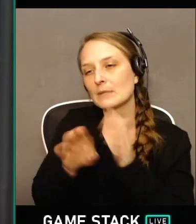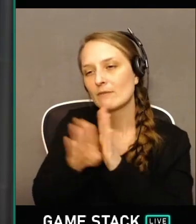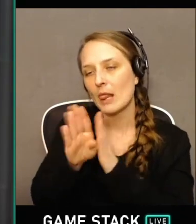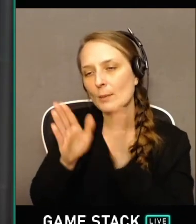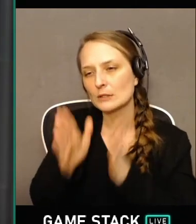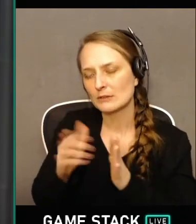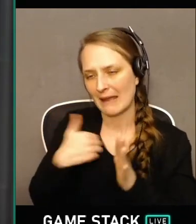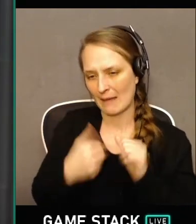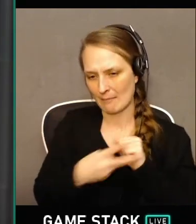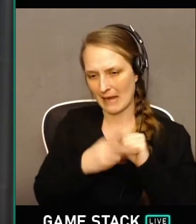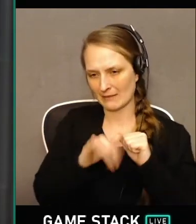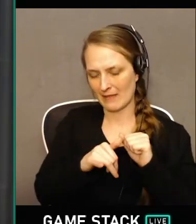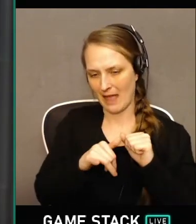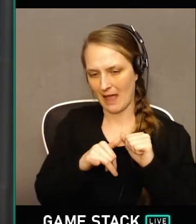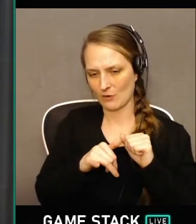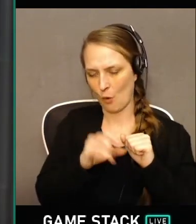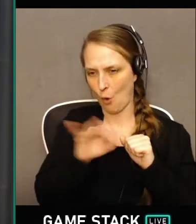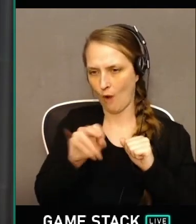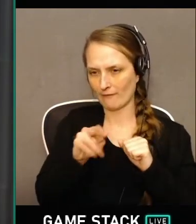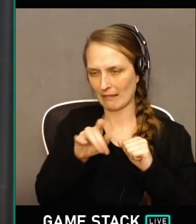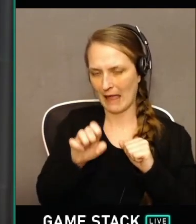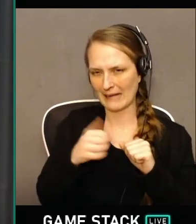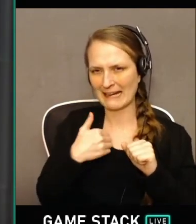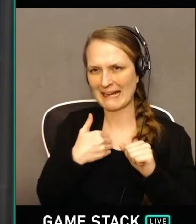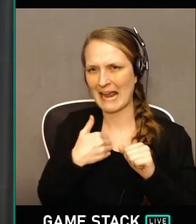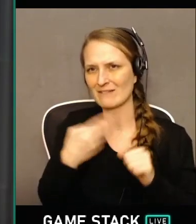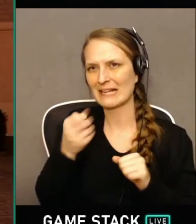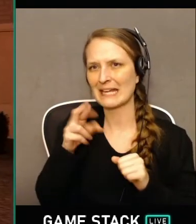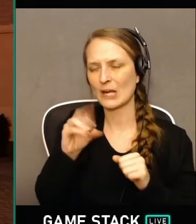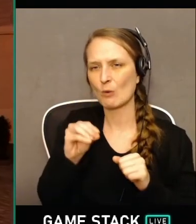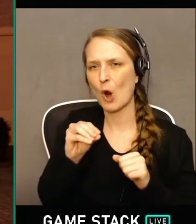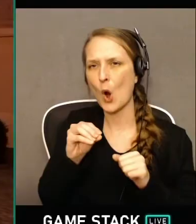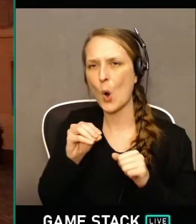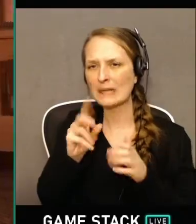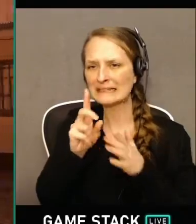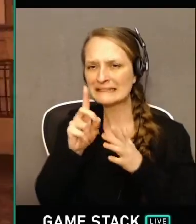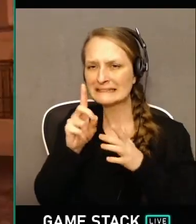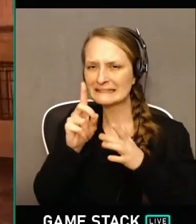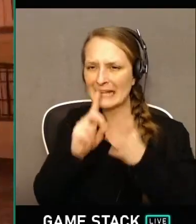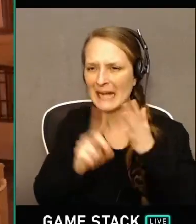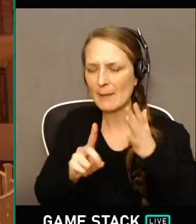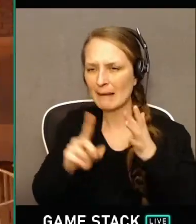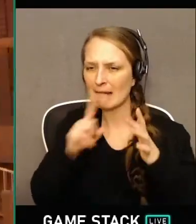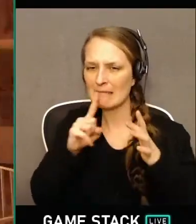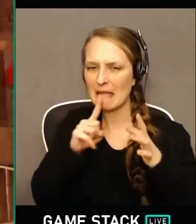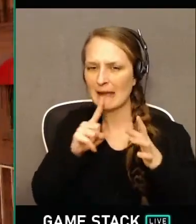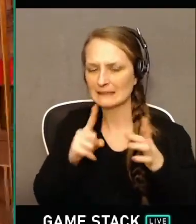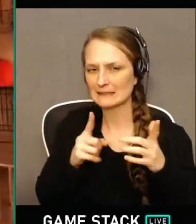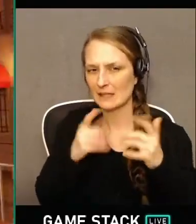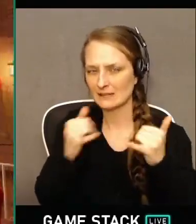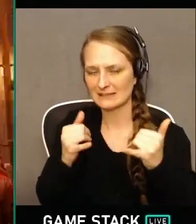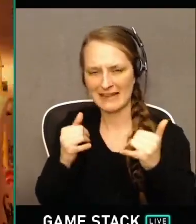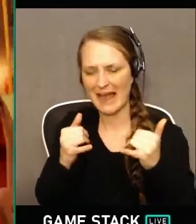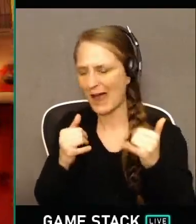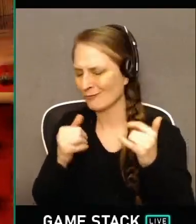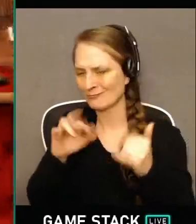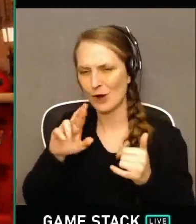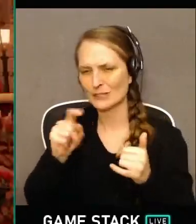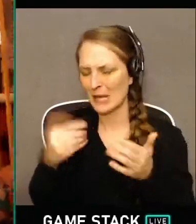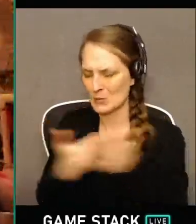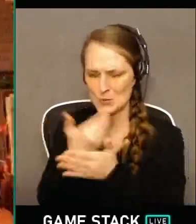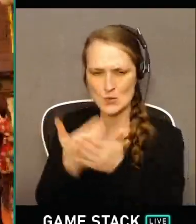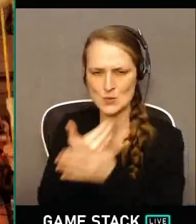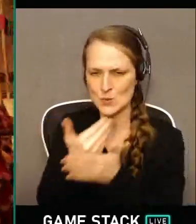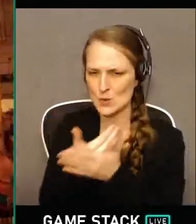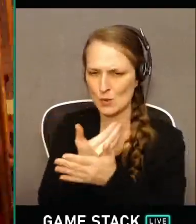computed just a handful of hero dynamic lights at runtime. RTX DI smashes those limits, allowing developers to elevate